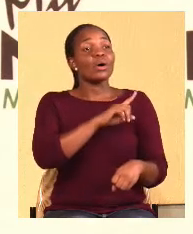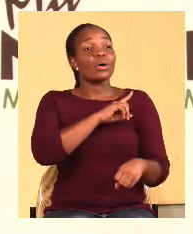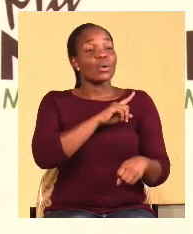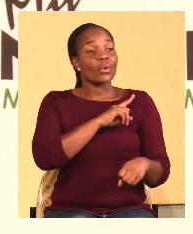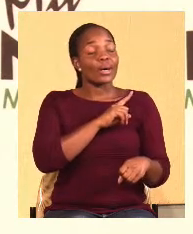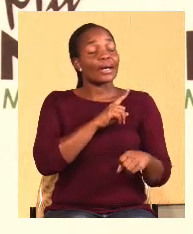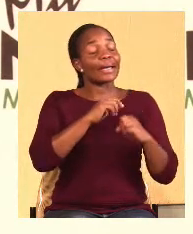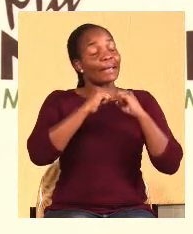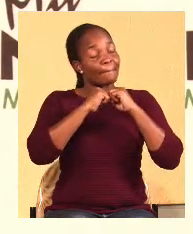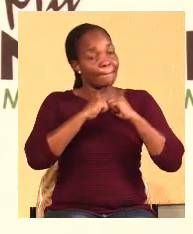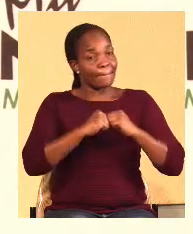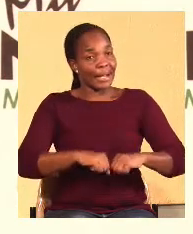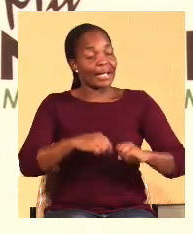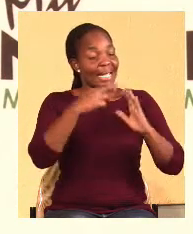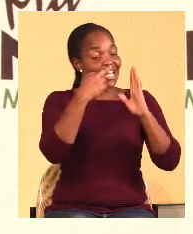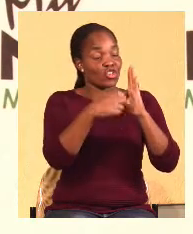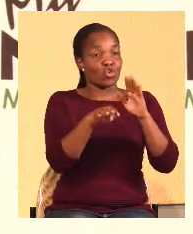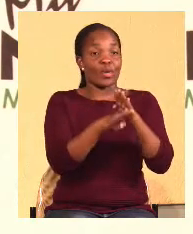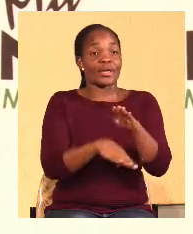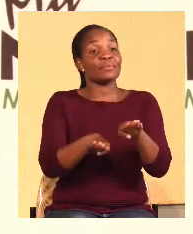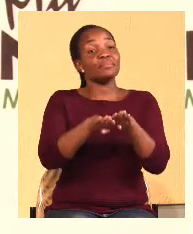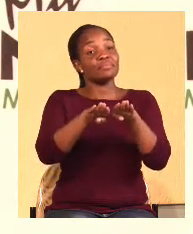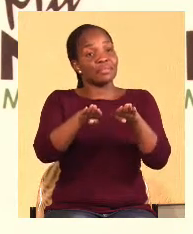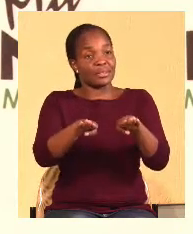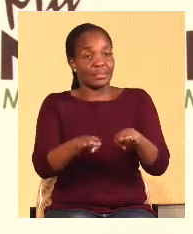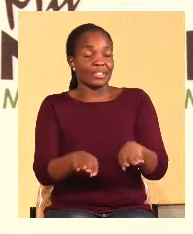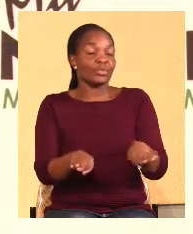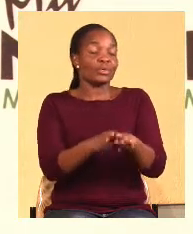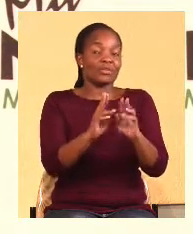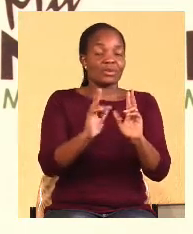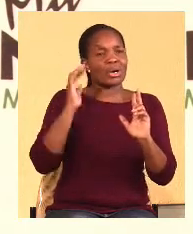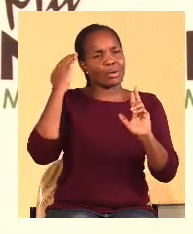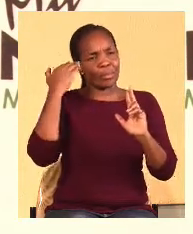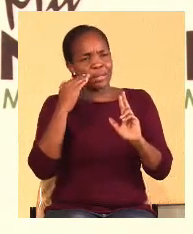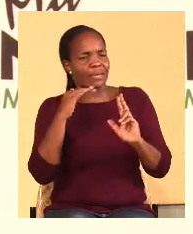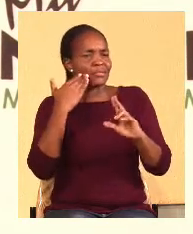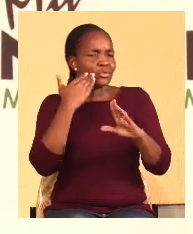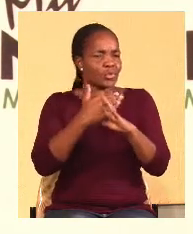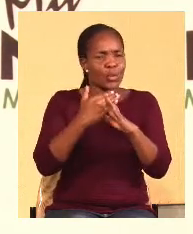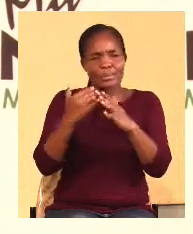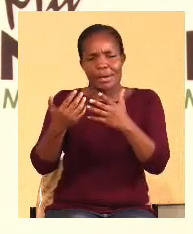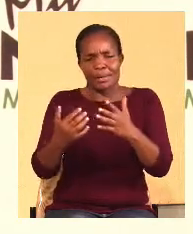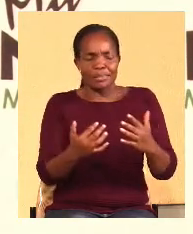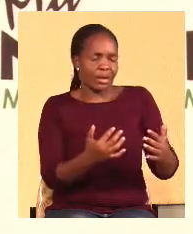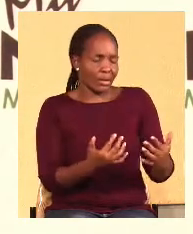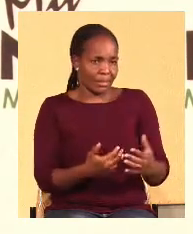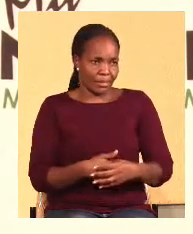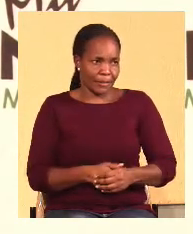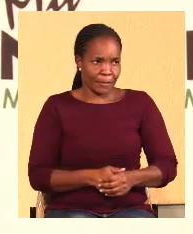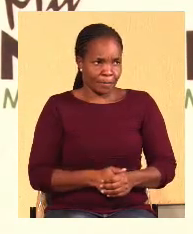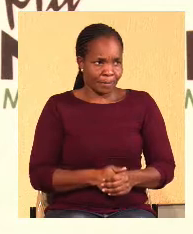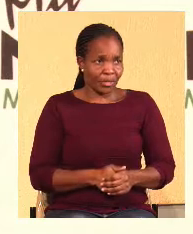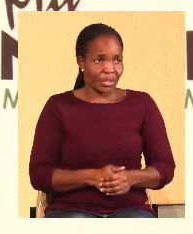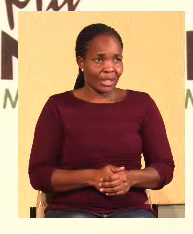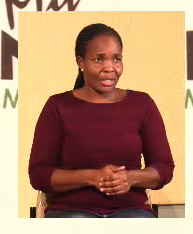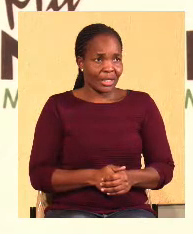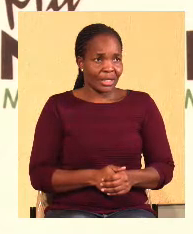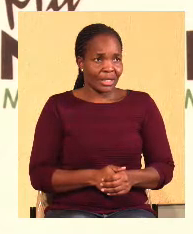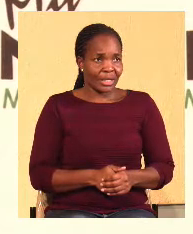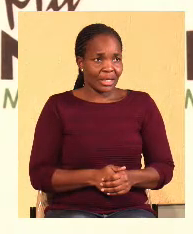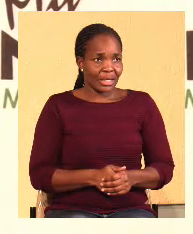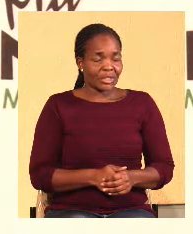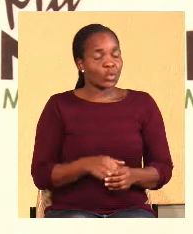certain measures are in place to regulate our conduct during that period. And this is not necessarily to make the situation more harder for people than it